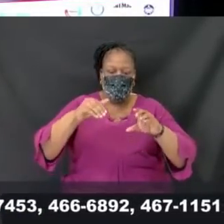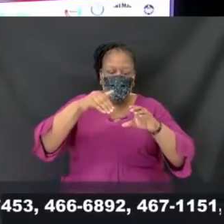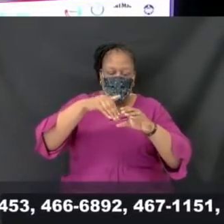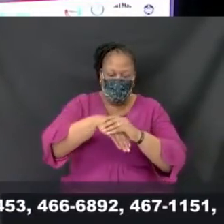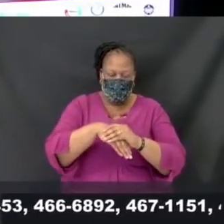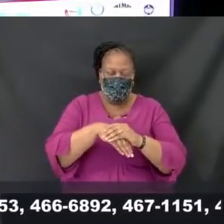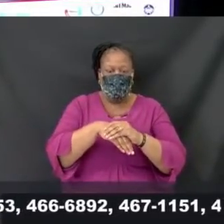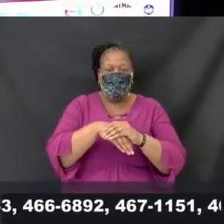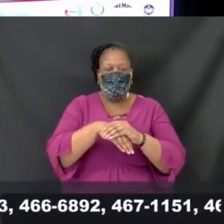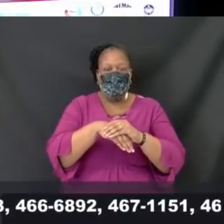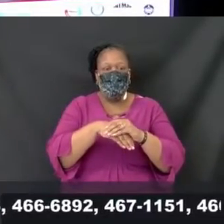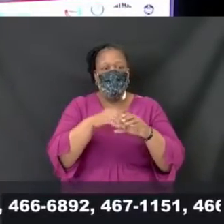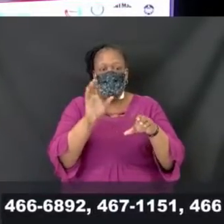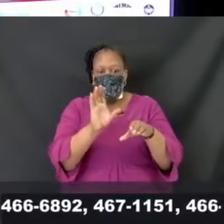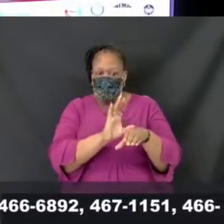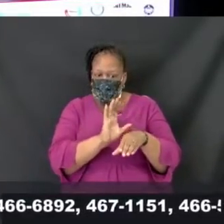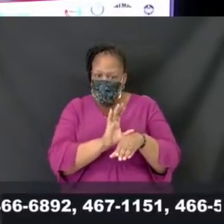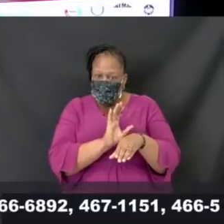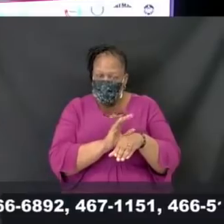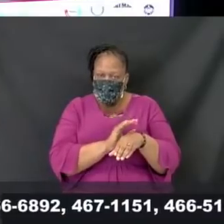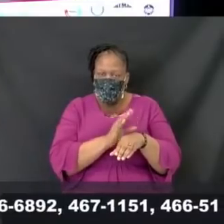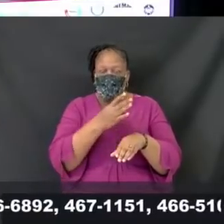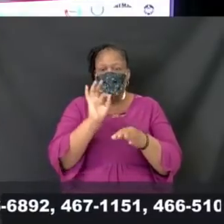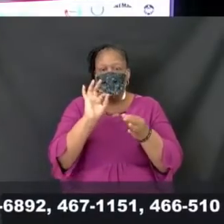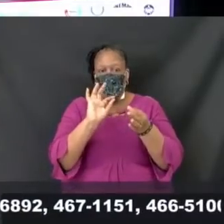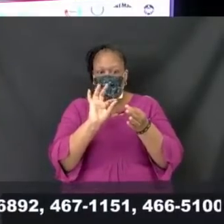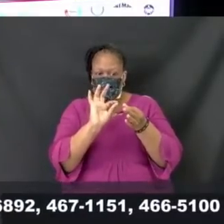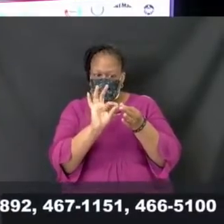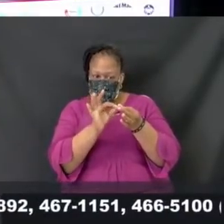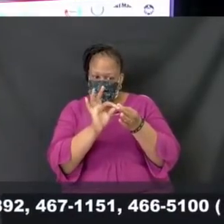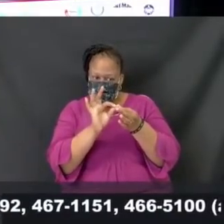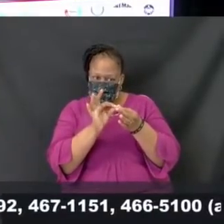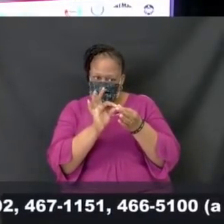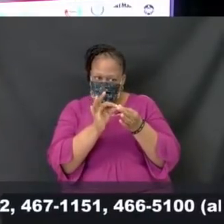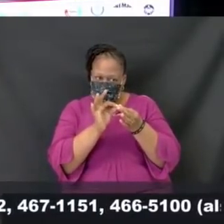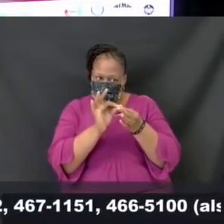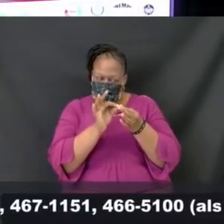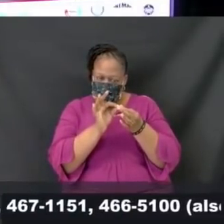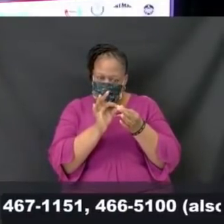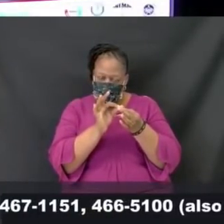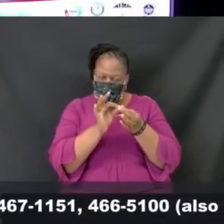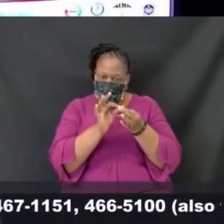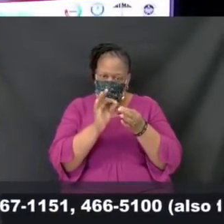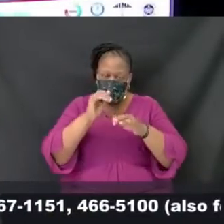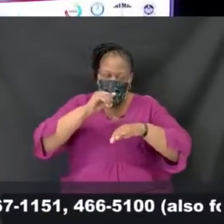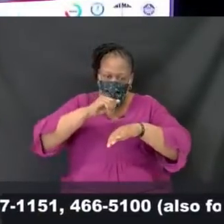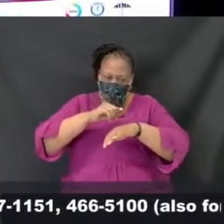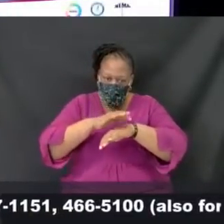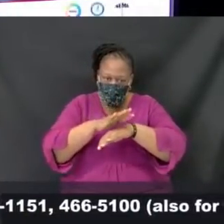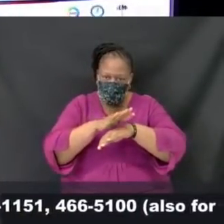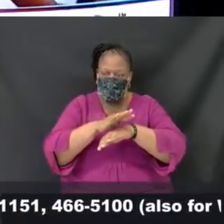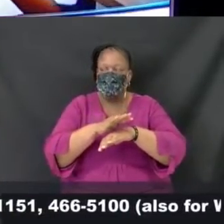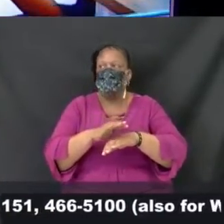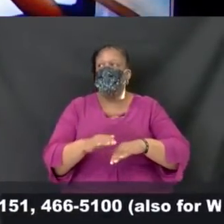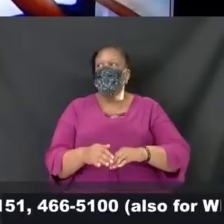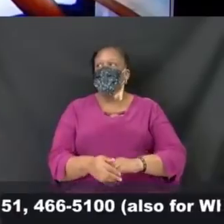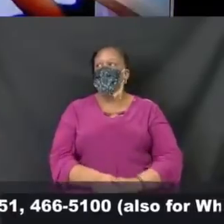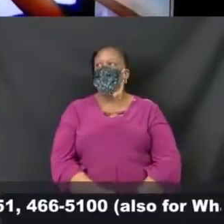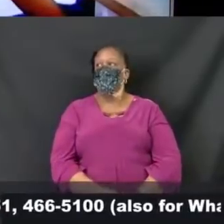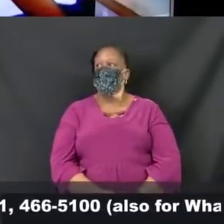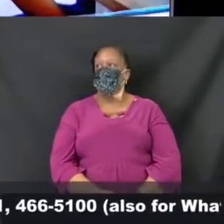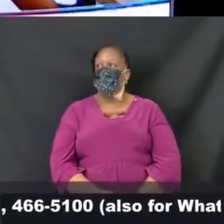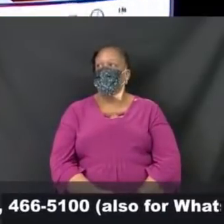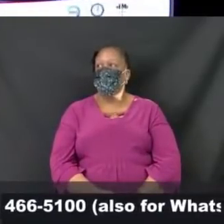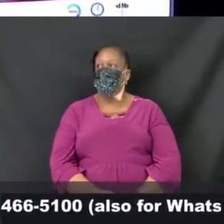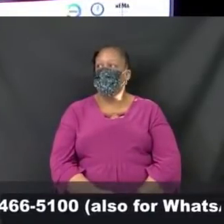updated information. Again, let me repeat. Once you send the information to the team,